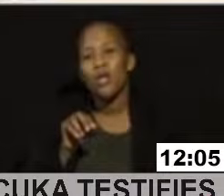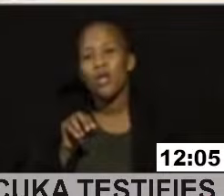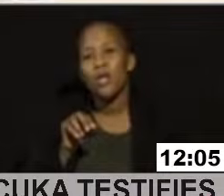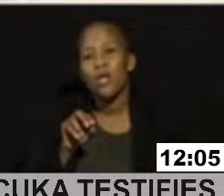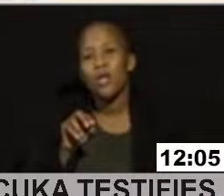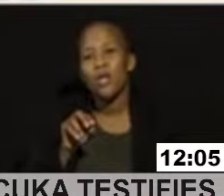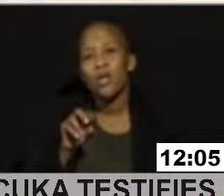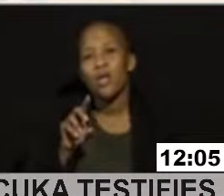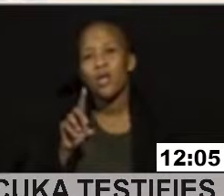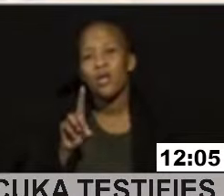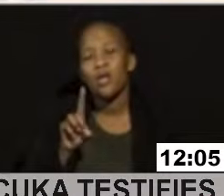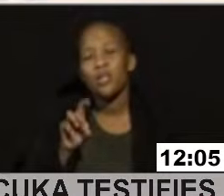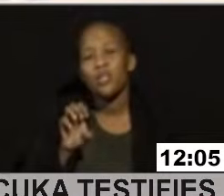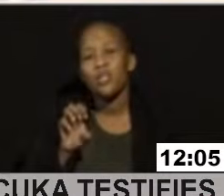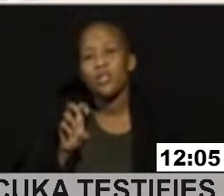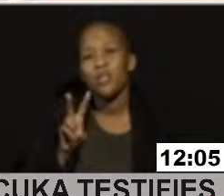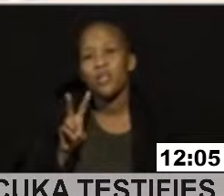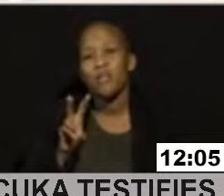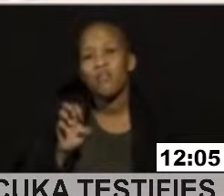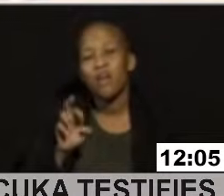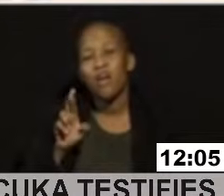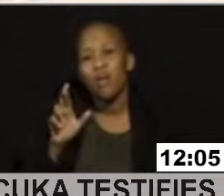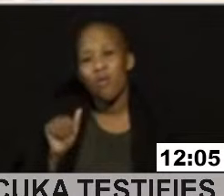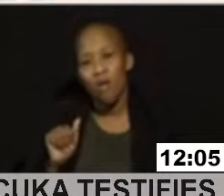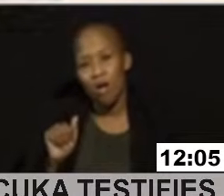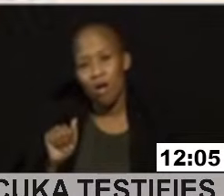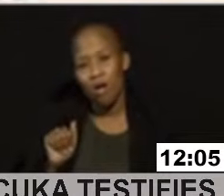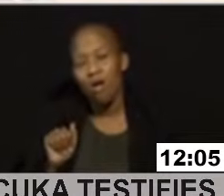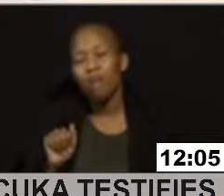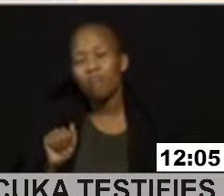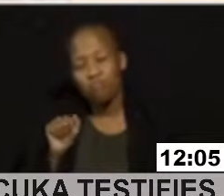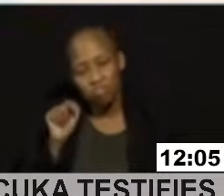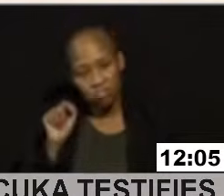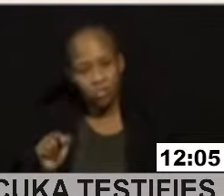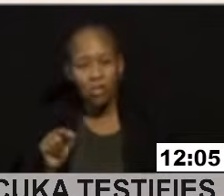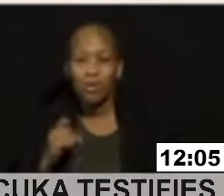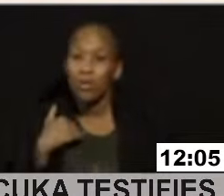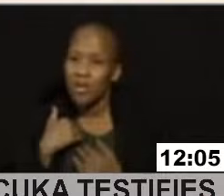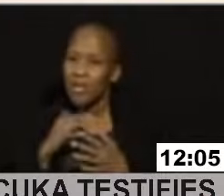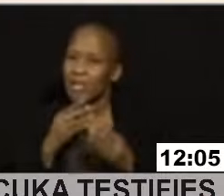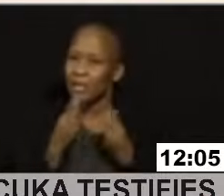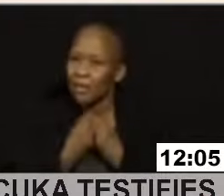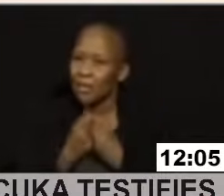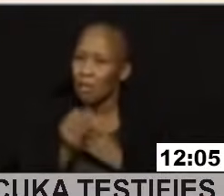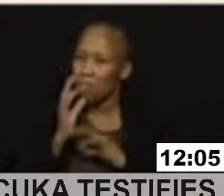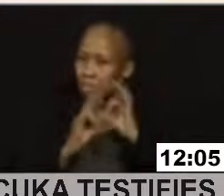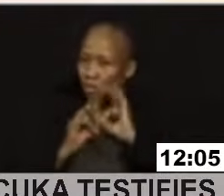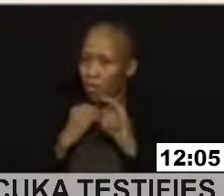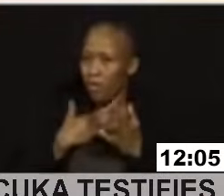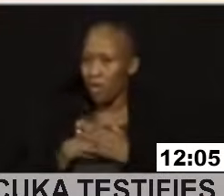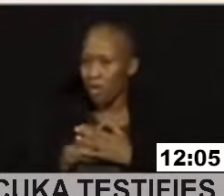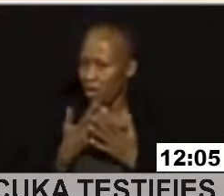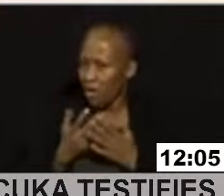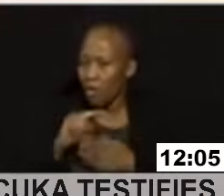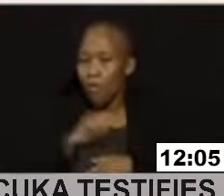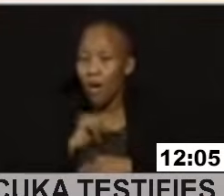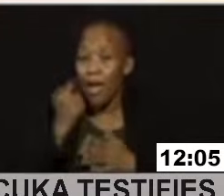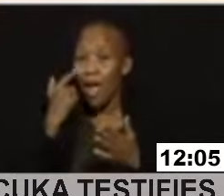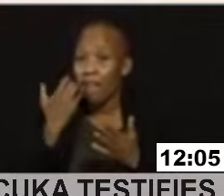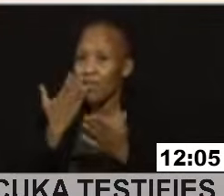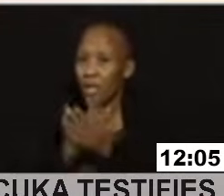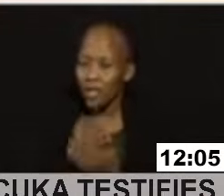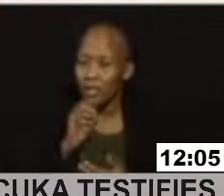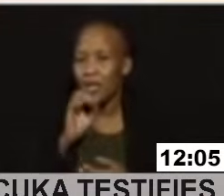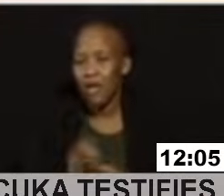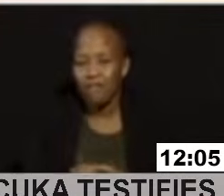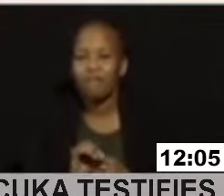And if I may tell you why I'm asking the question, is because we've had evidence in this commission that it was